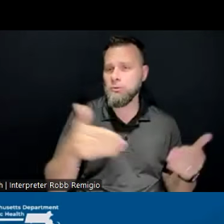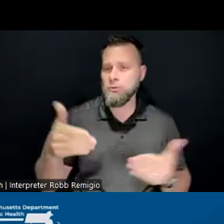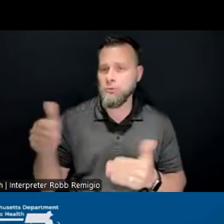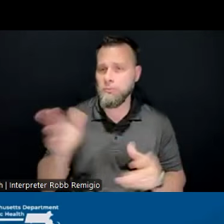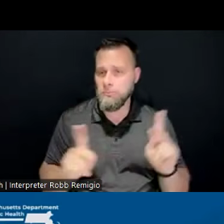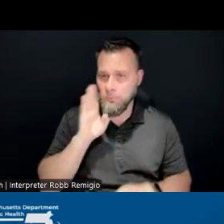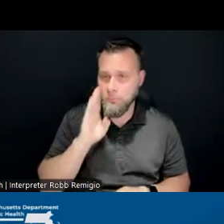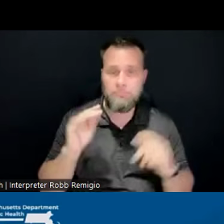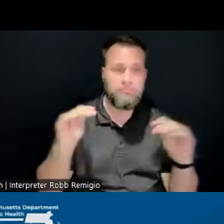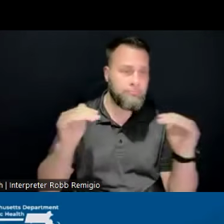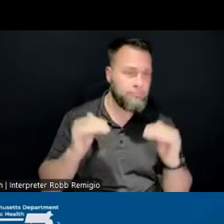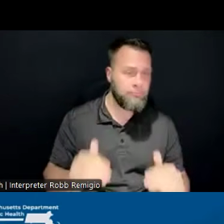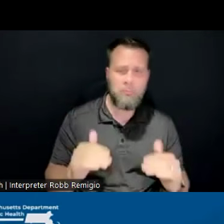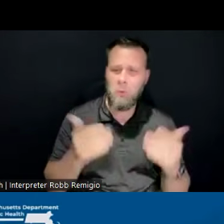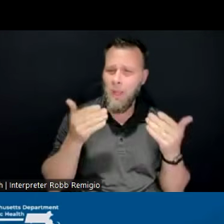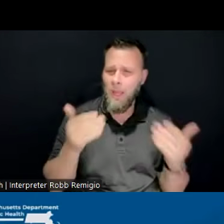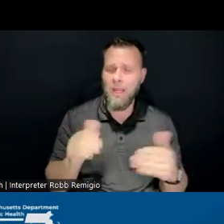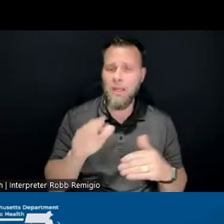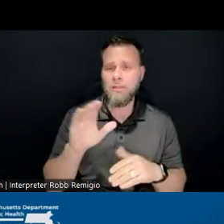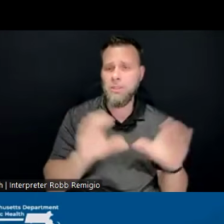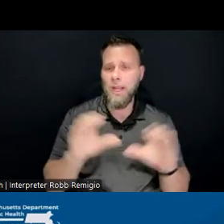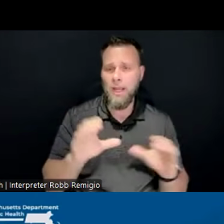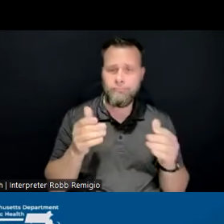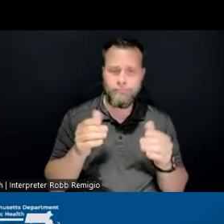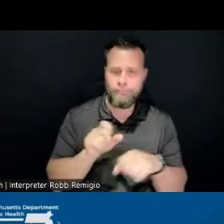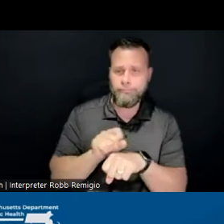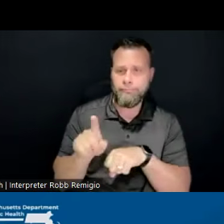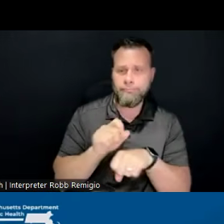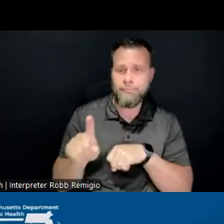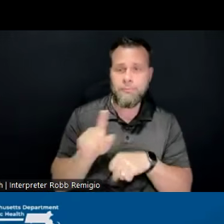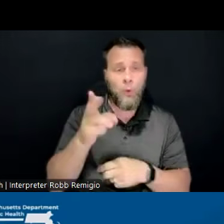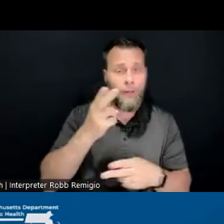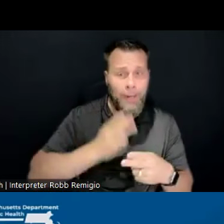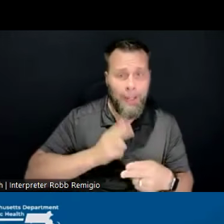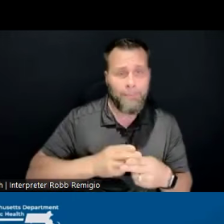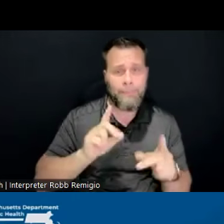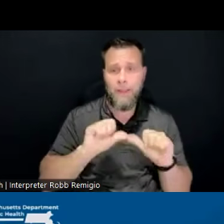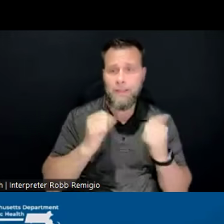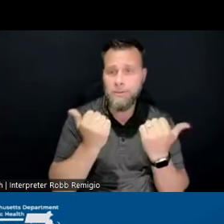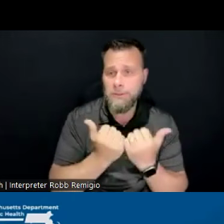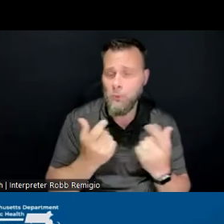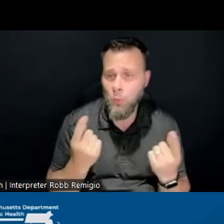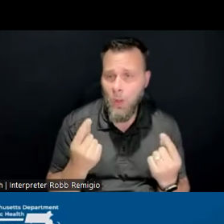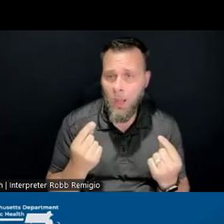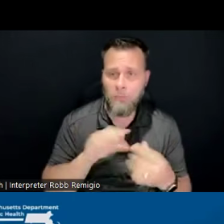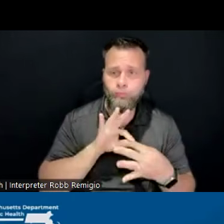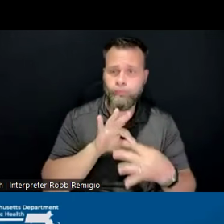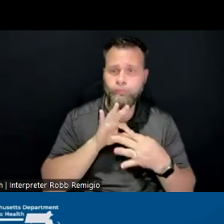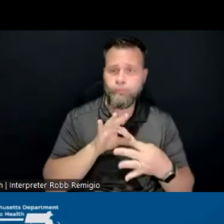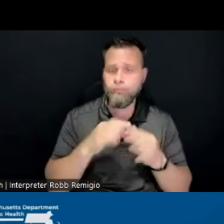chat, put in your name, what organization you might be coming from, if you have one that you're affiliated